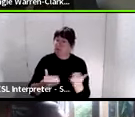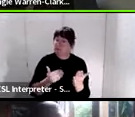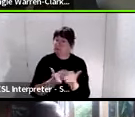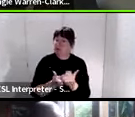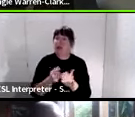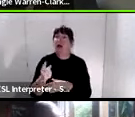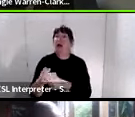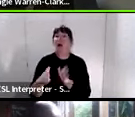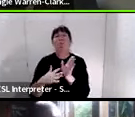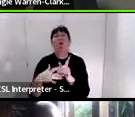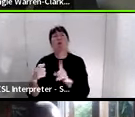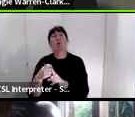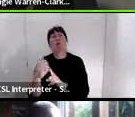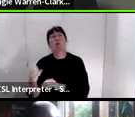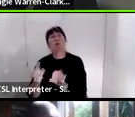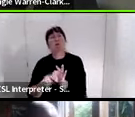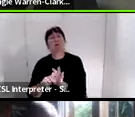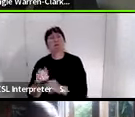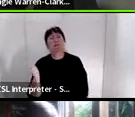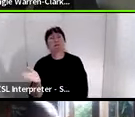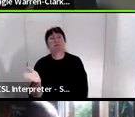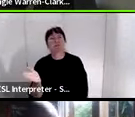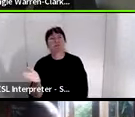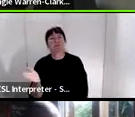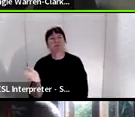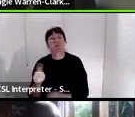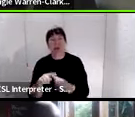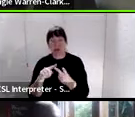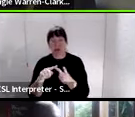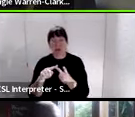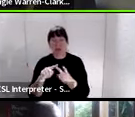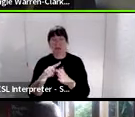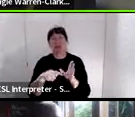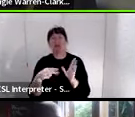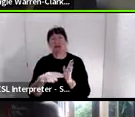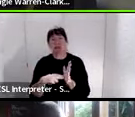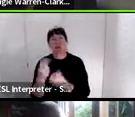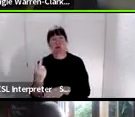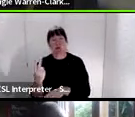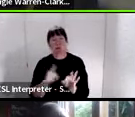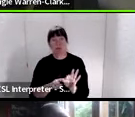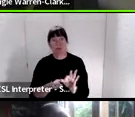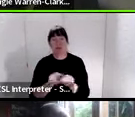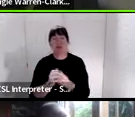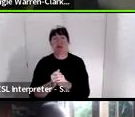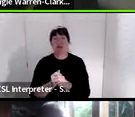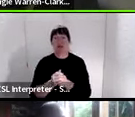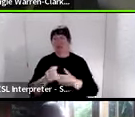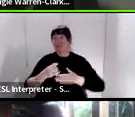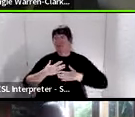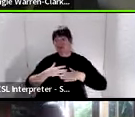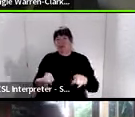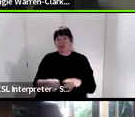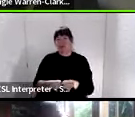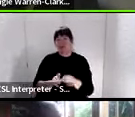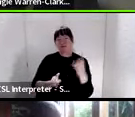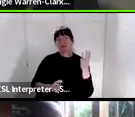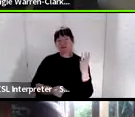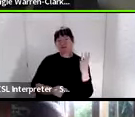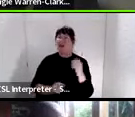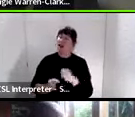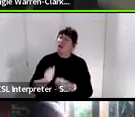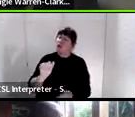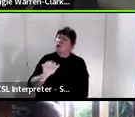Maureen with one question. Sure. And Jan. So I just have a question. So what's the name of your